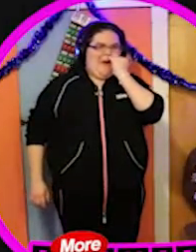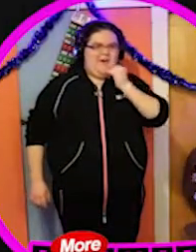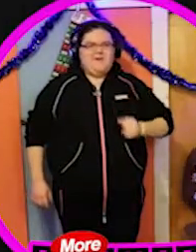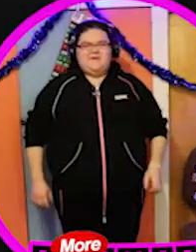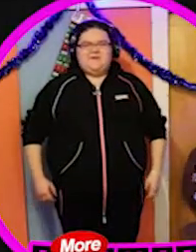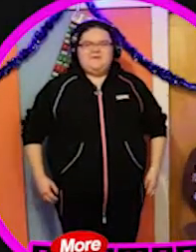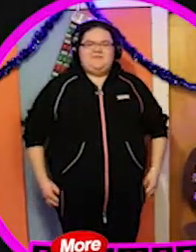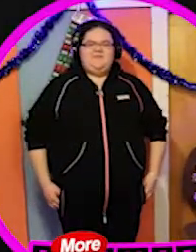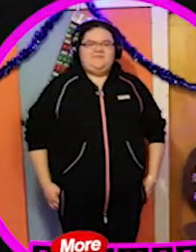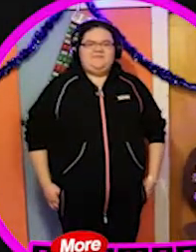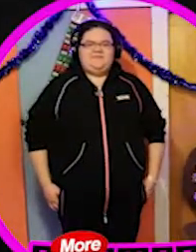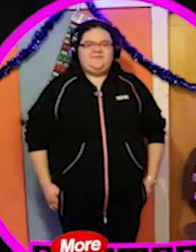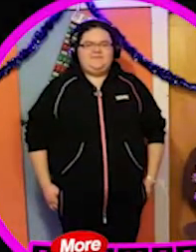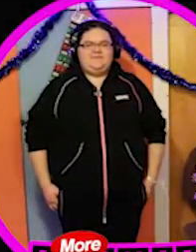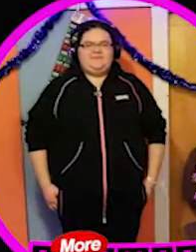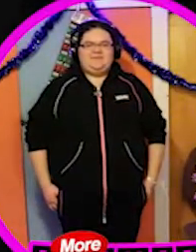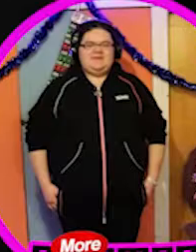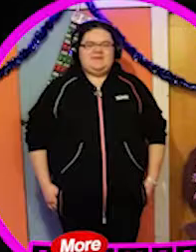myself, GC style.